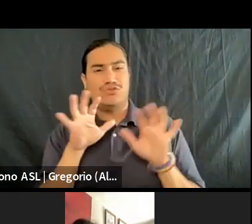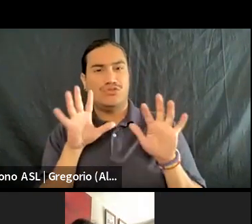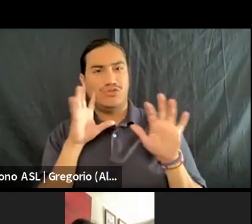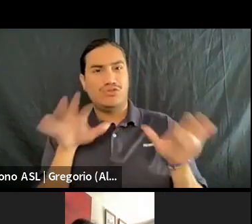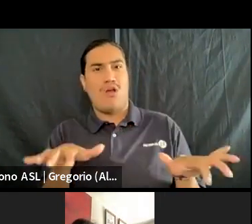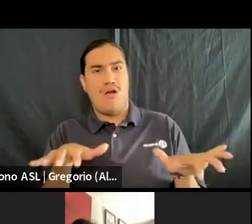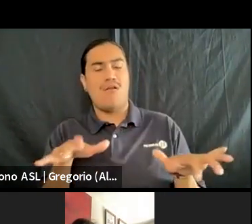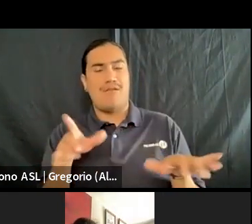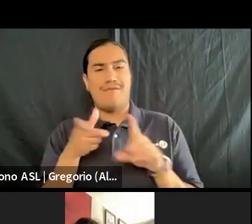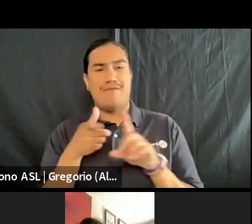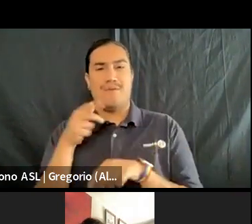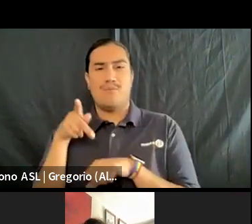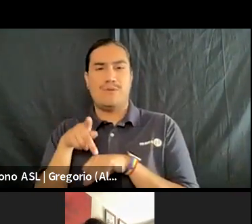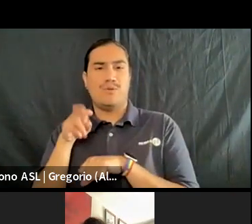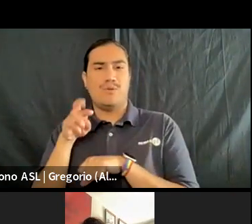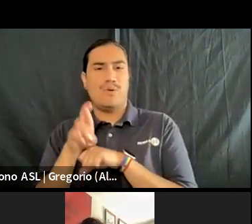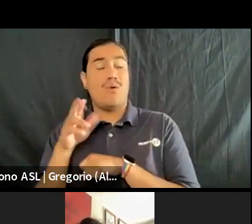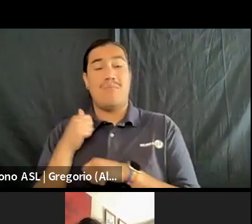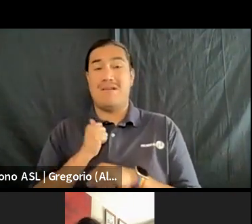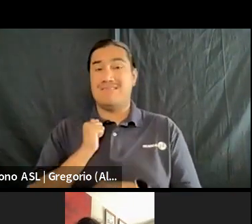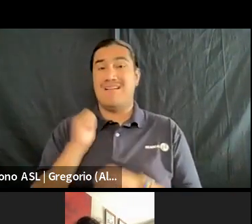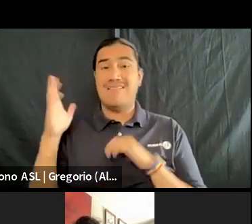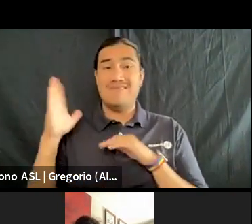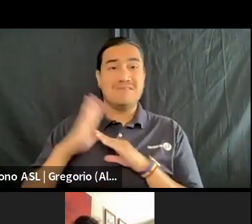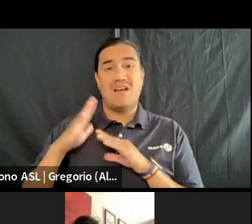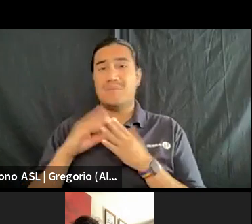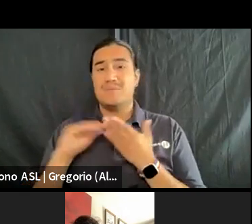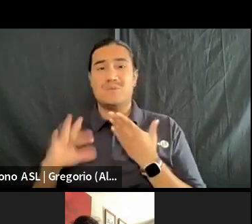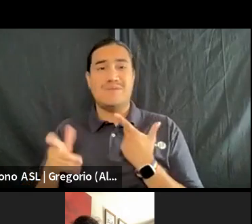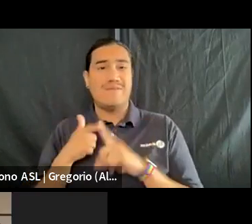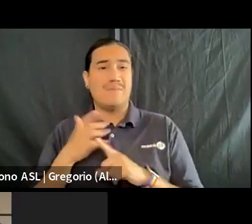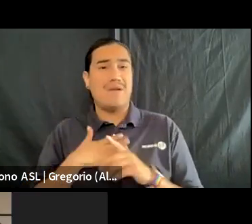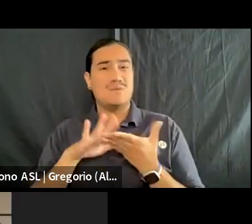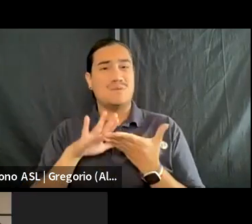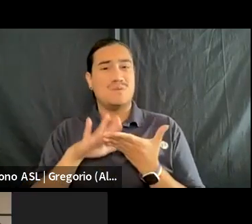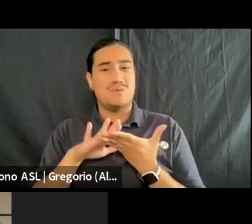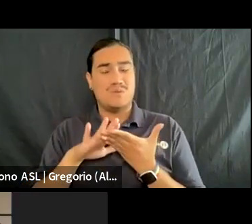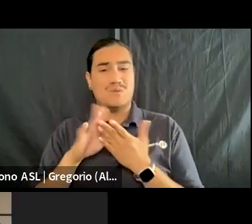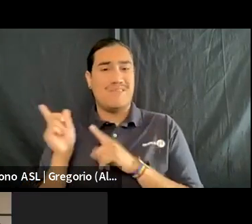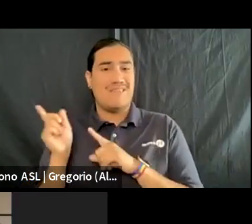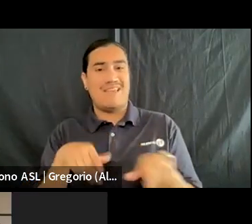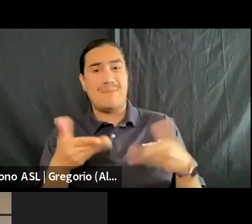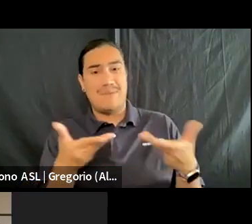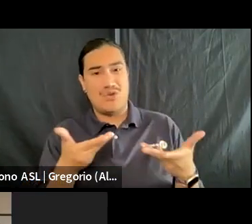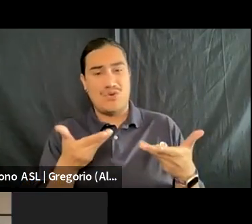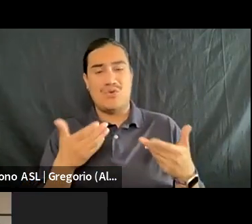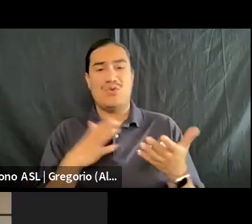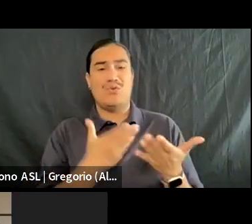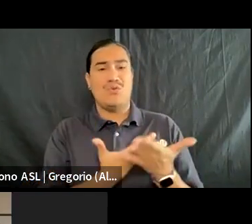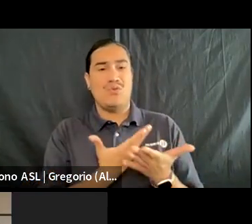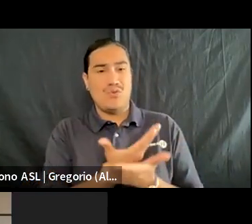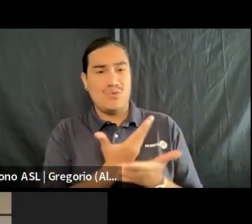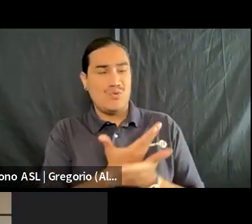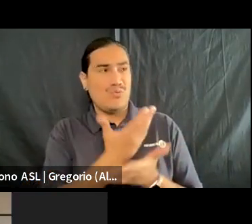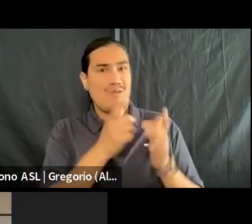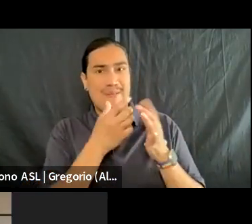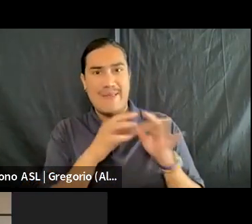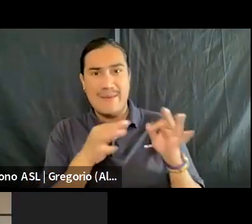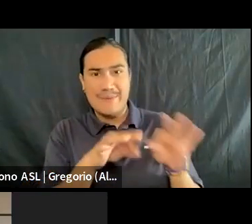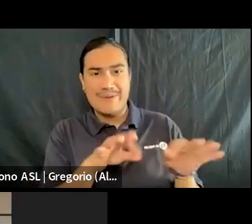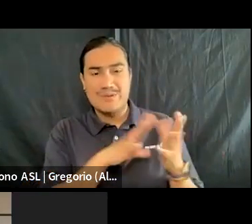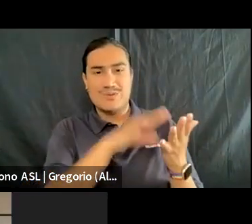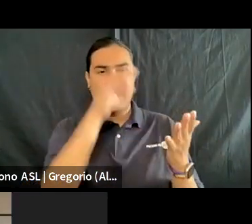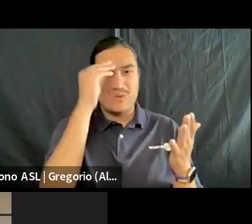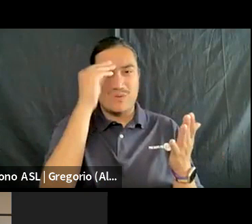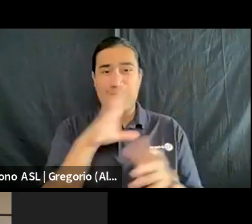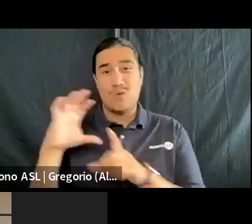like the top student in my school in Puerto Rico. I come here and I have to learn a new language and deal with the culture. The